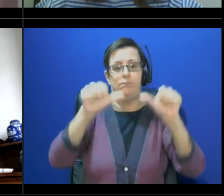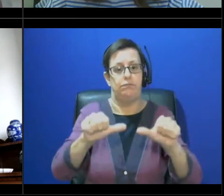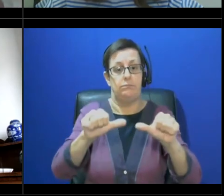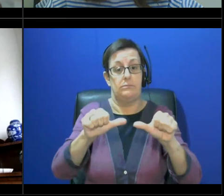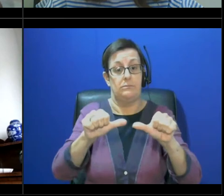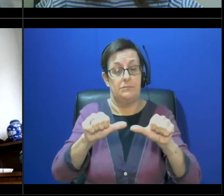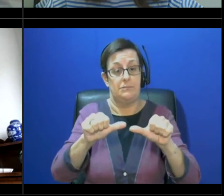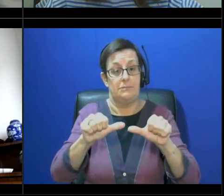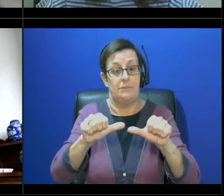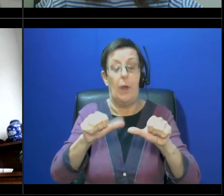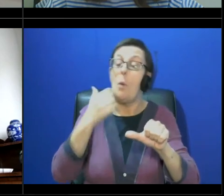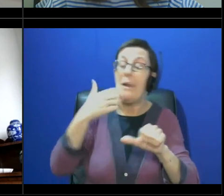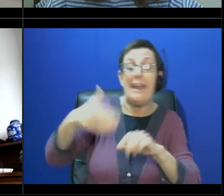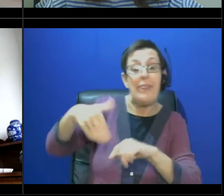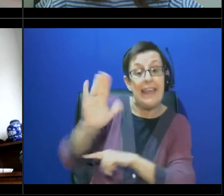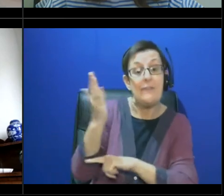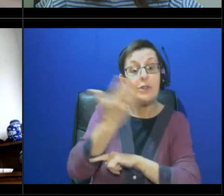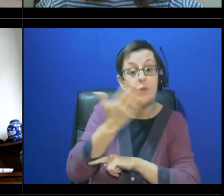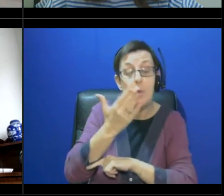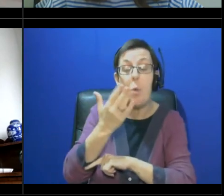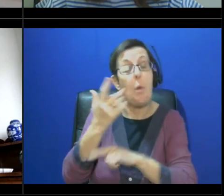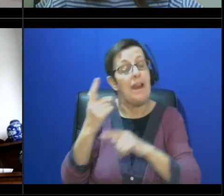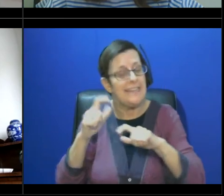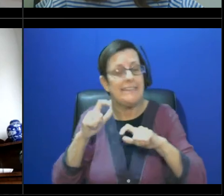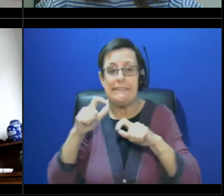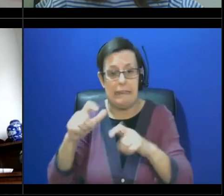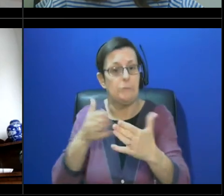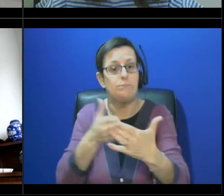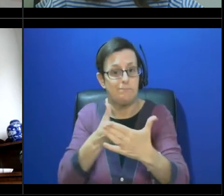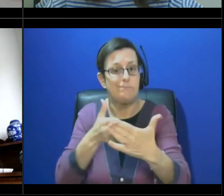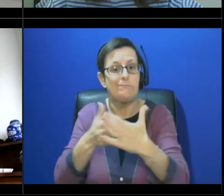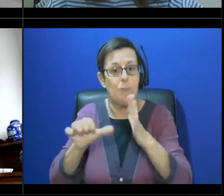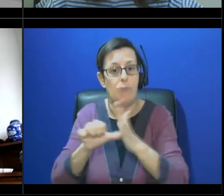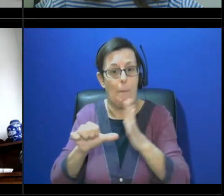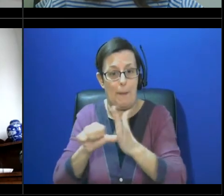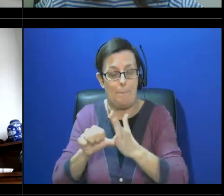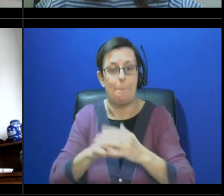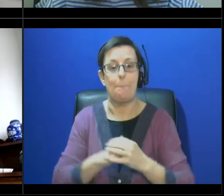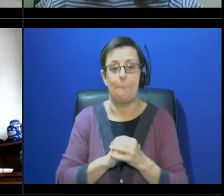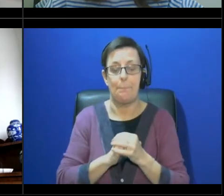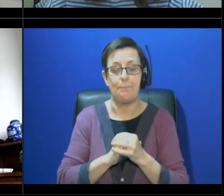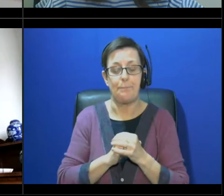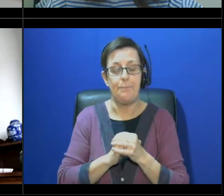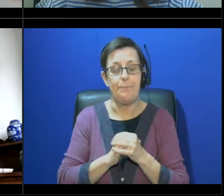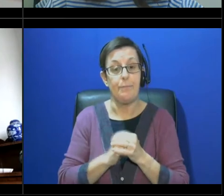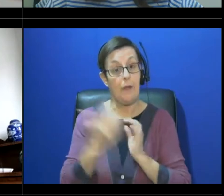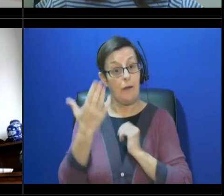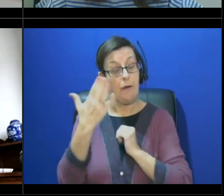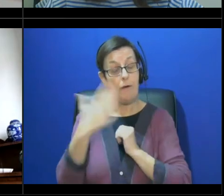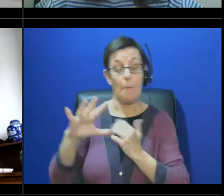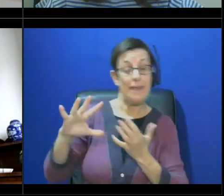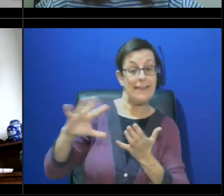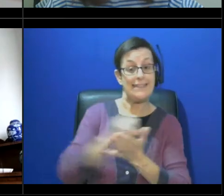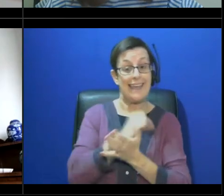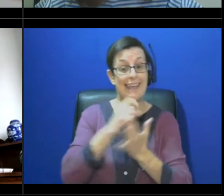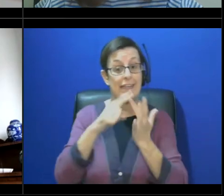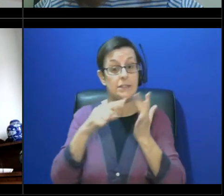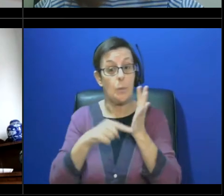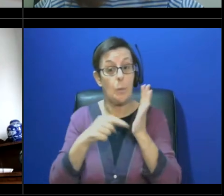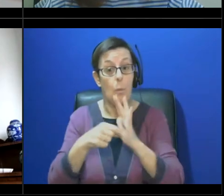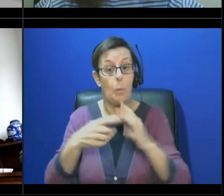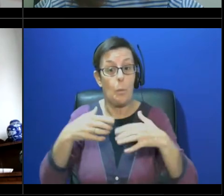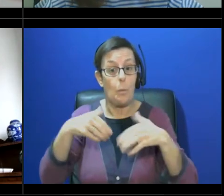school, that's still there for them. One of the things that came out of the Take It Away research, though, is the kind of